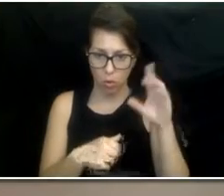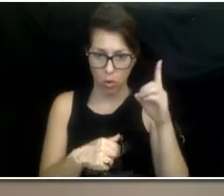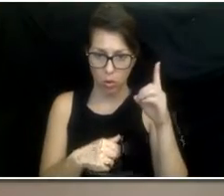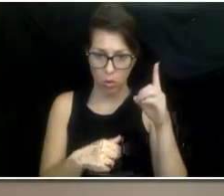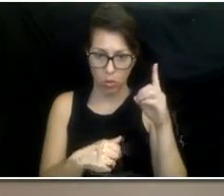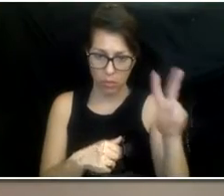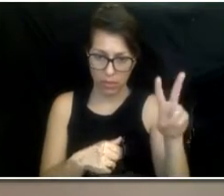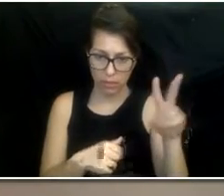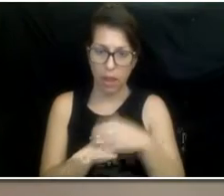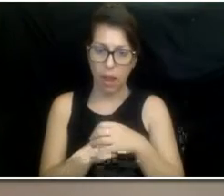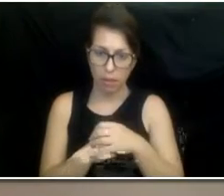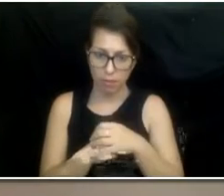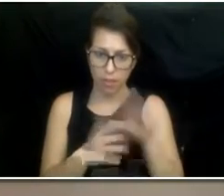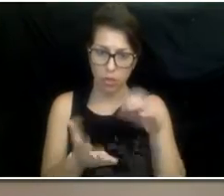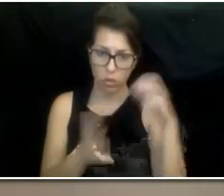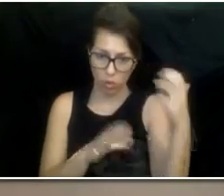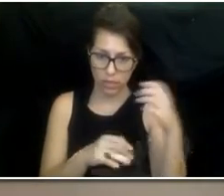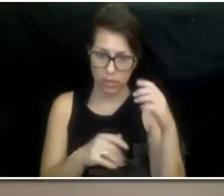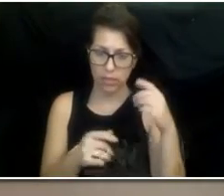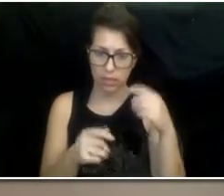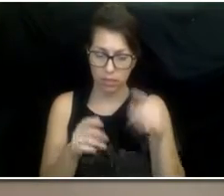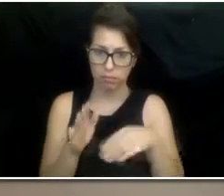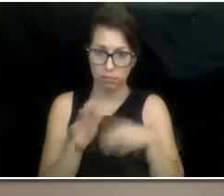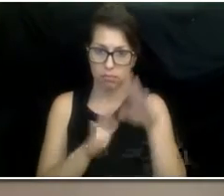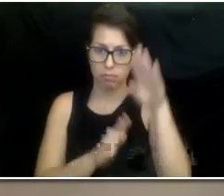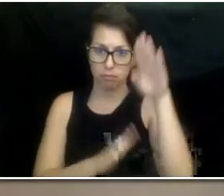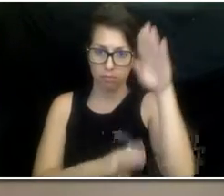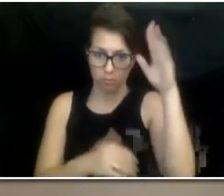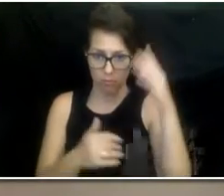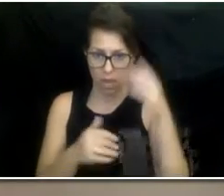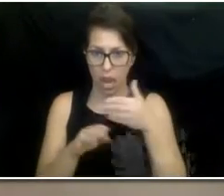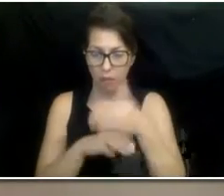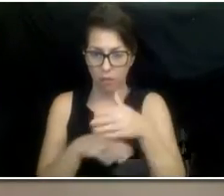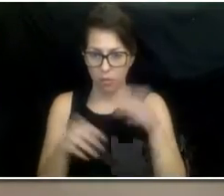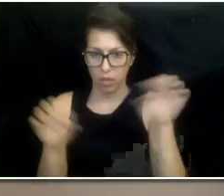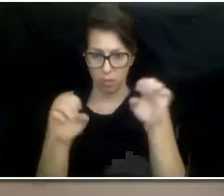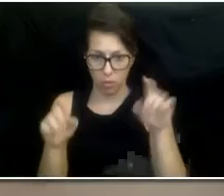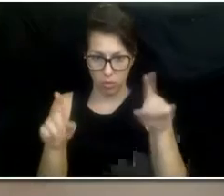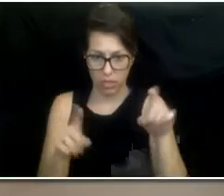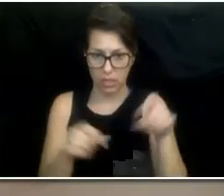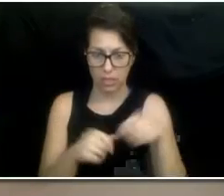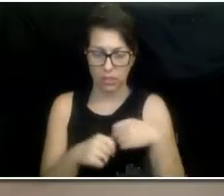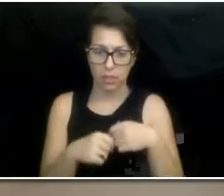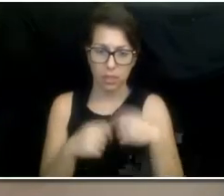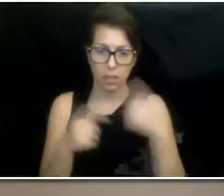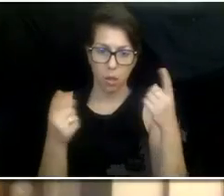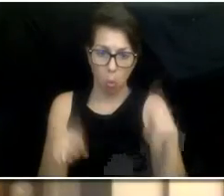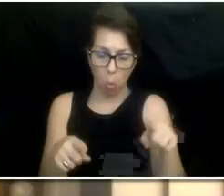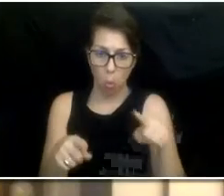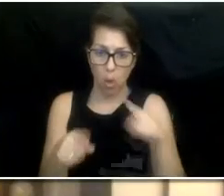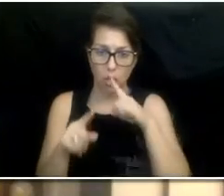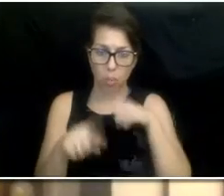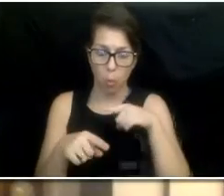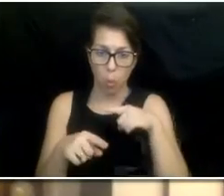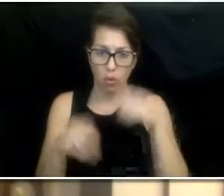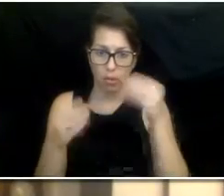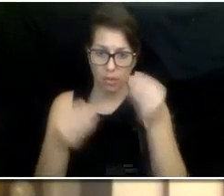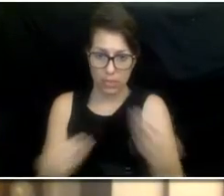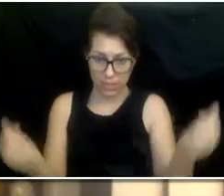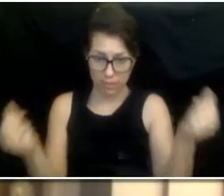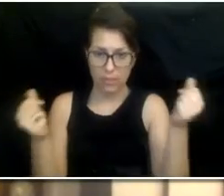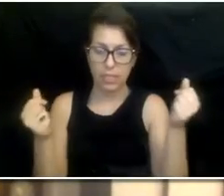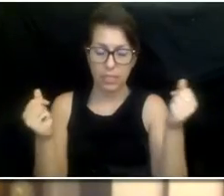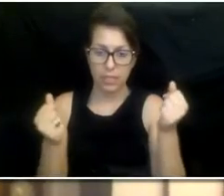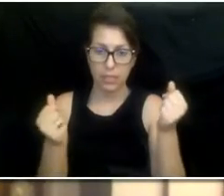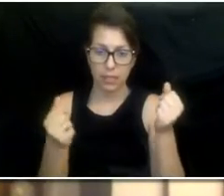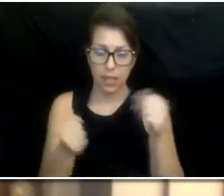survivors back into the arms of their abusers thank you and I welcome any questions thank you for your testimony we do not have any